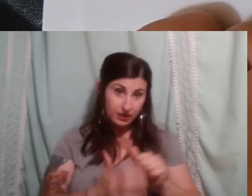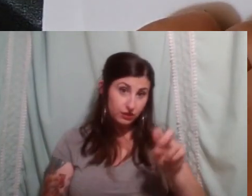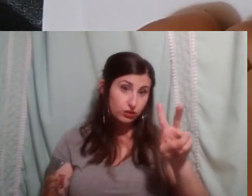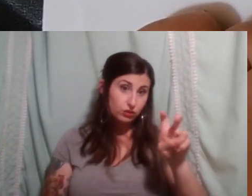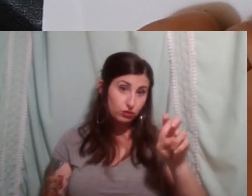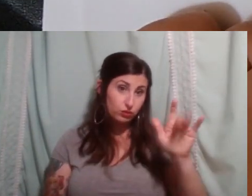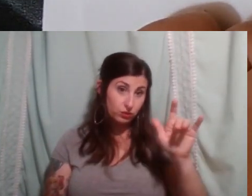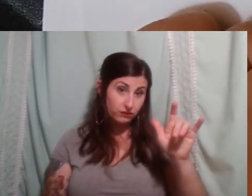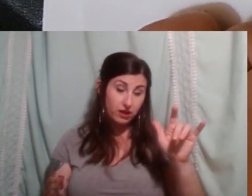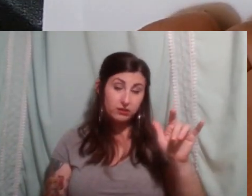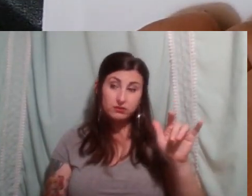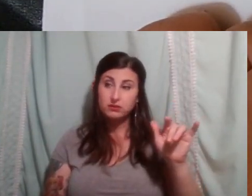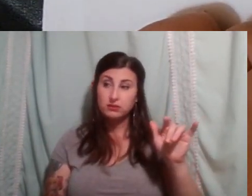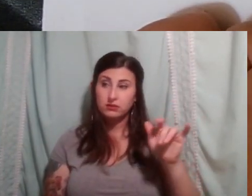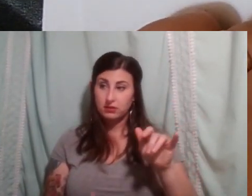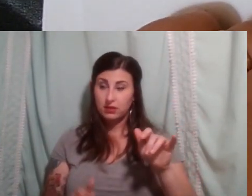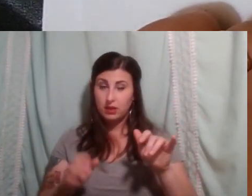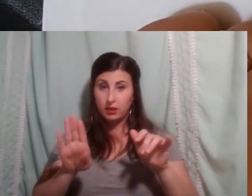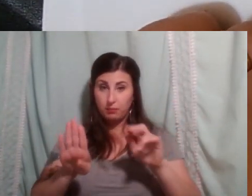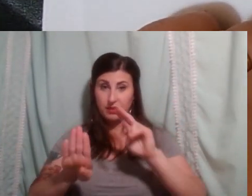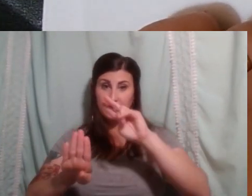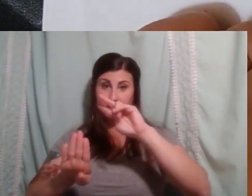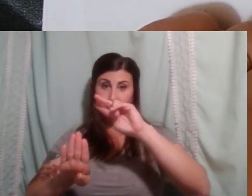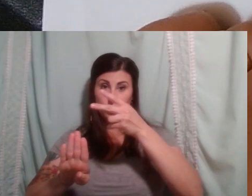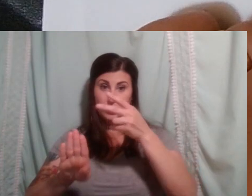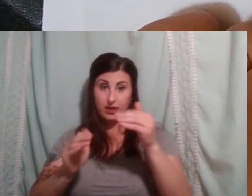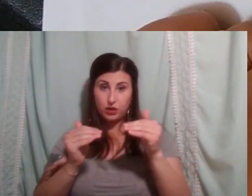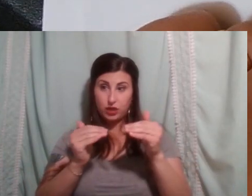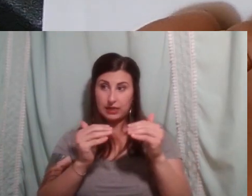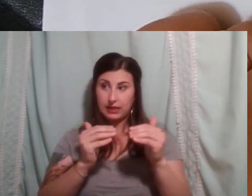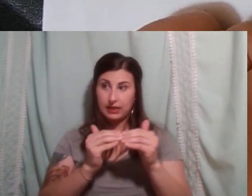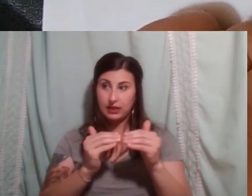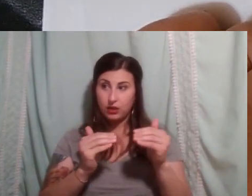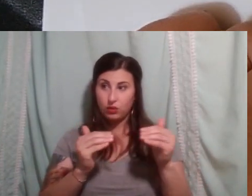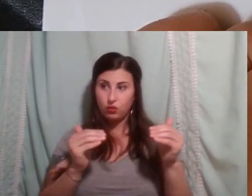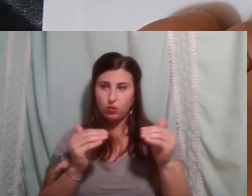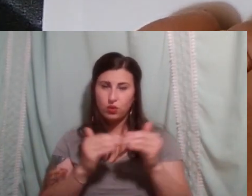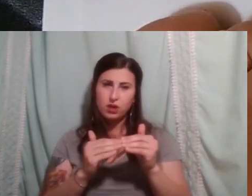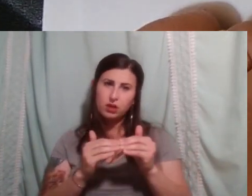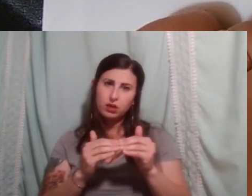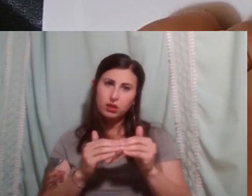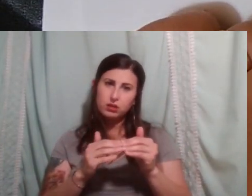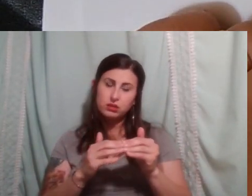225 minus 225. All right, b squared equals